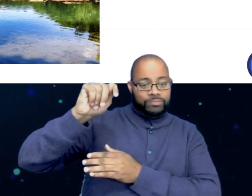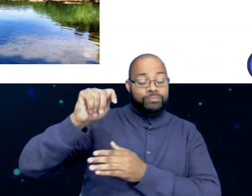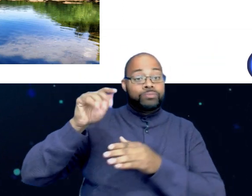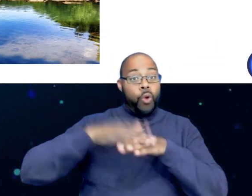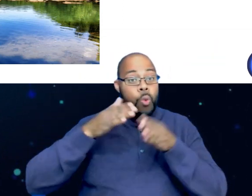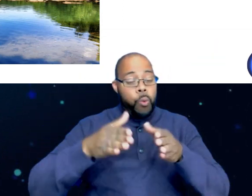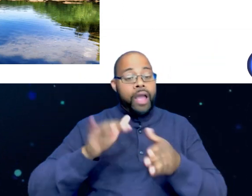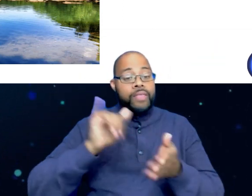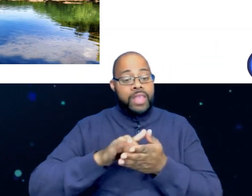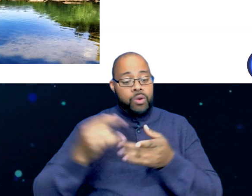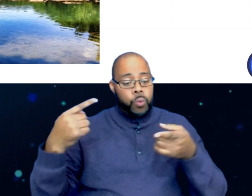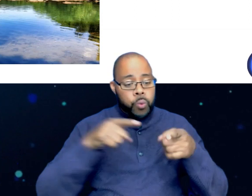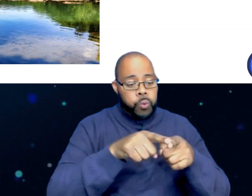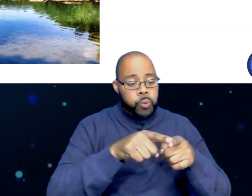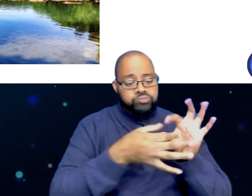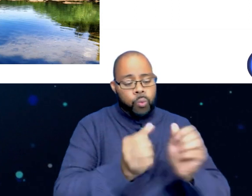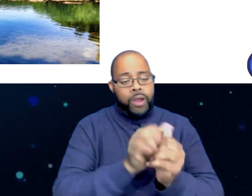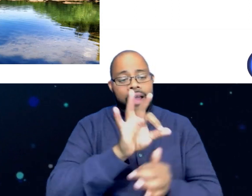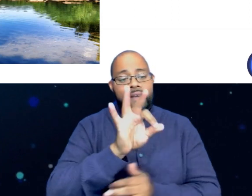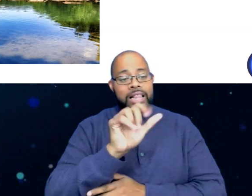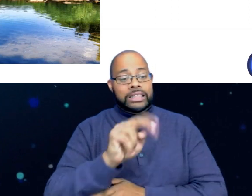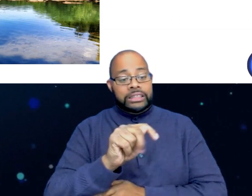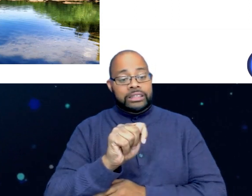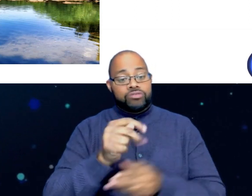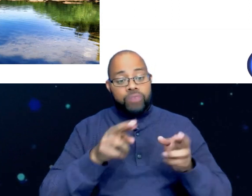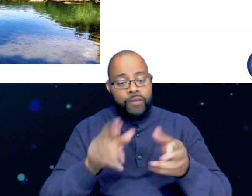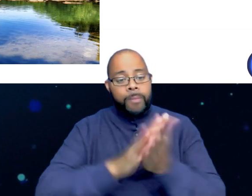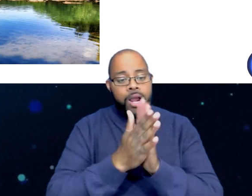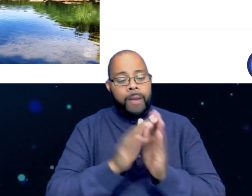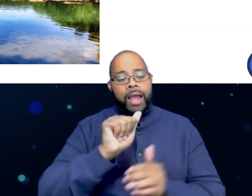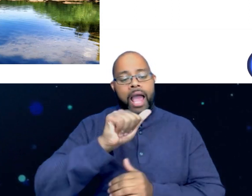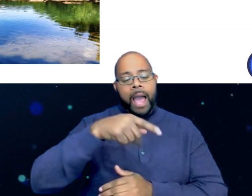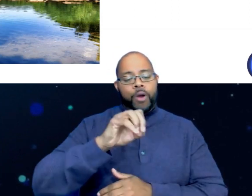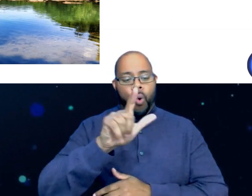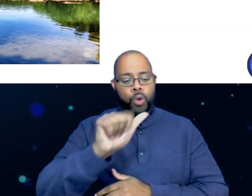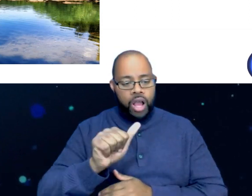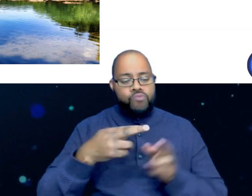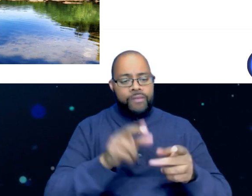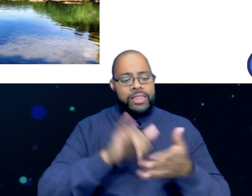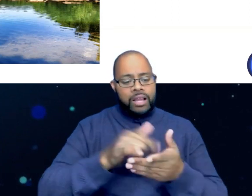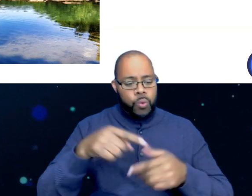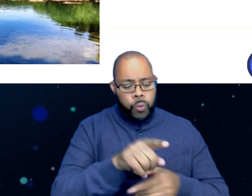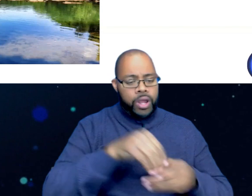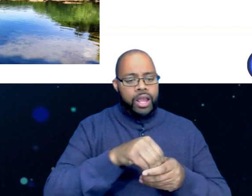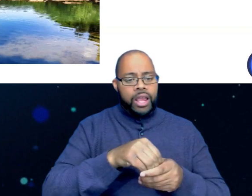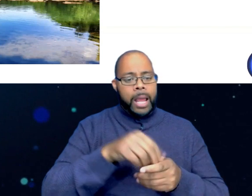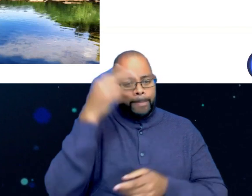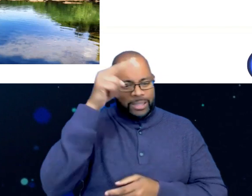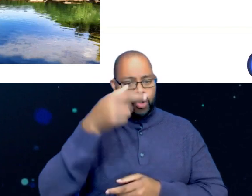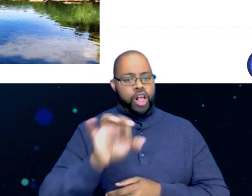the way, the Chattahoochee joins with the Flint River to eventually become the Apicola River, which flows into the Gulf of